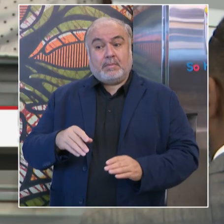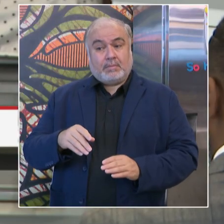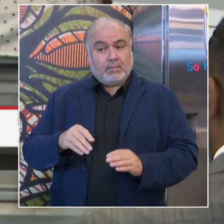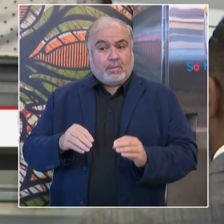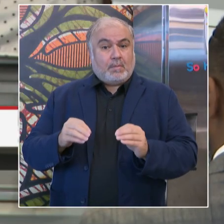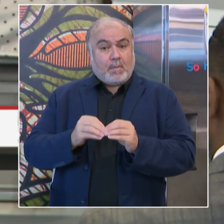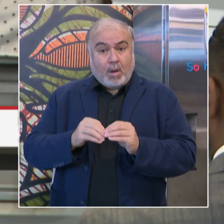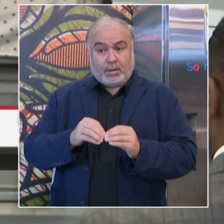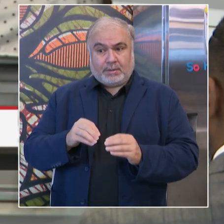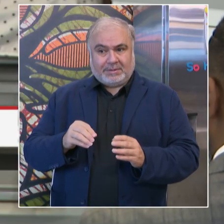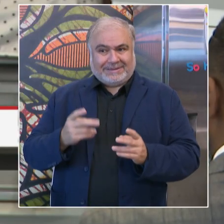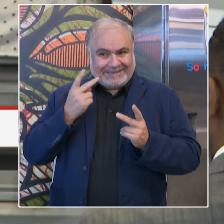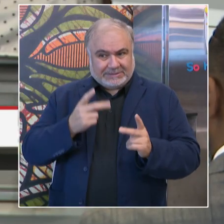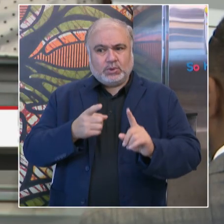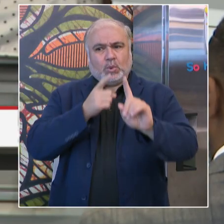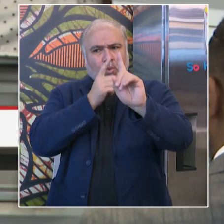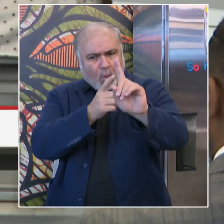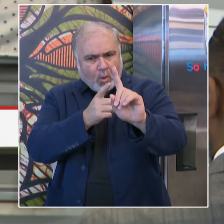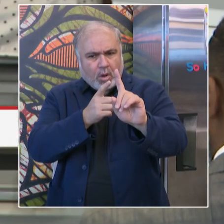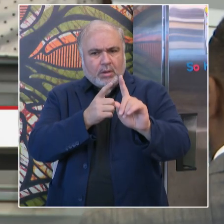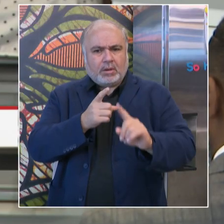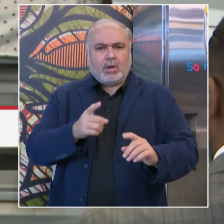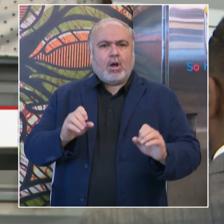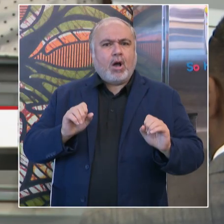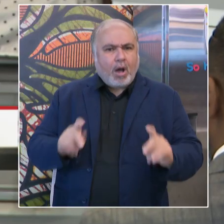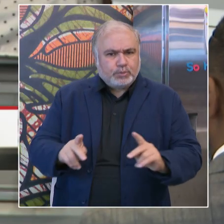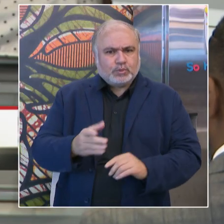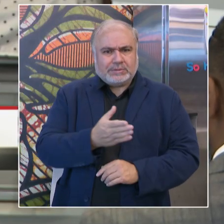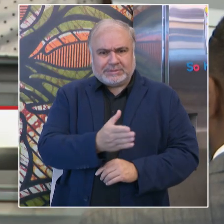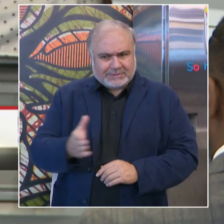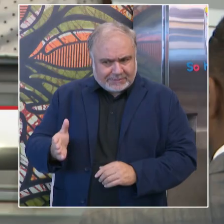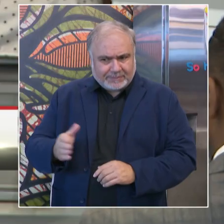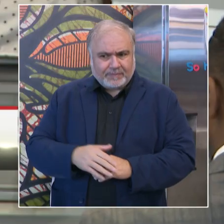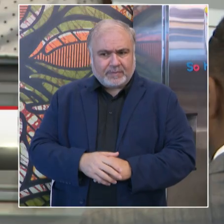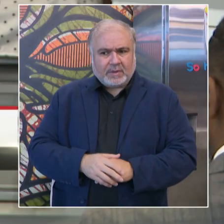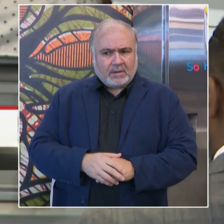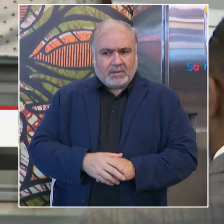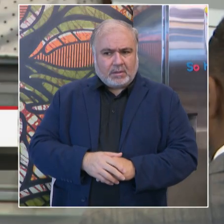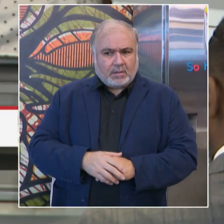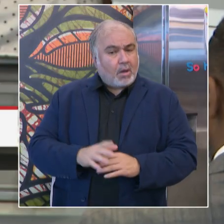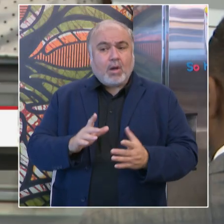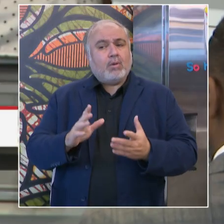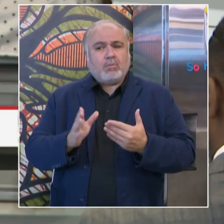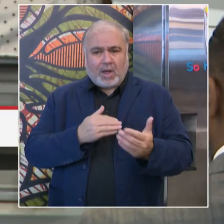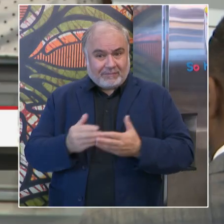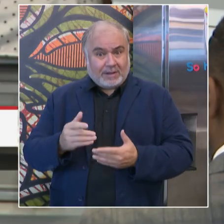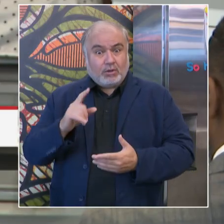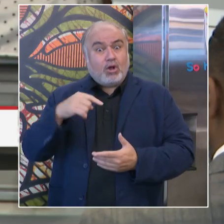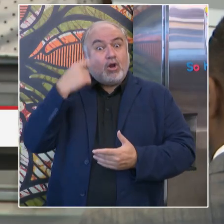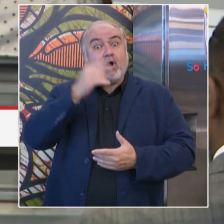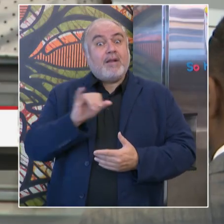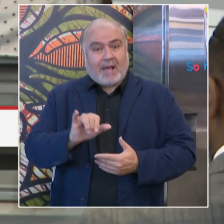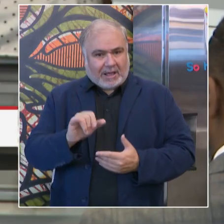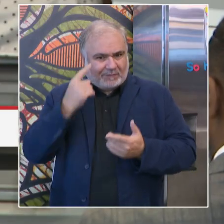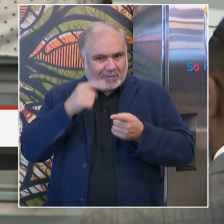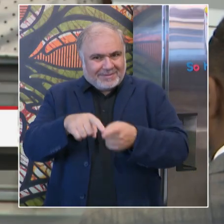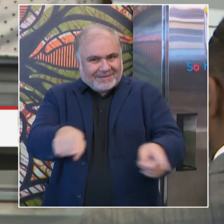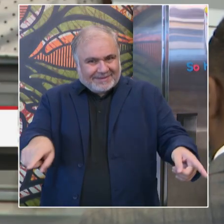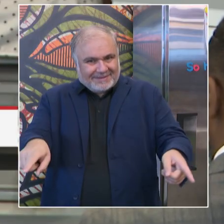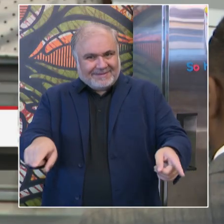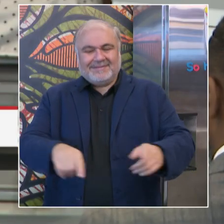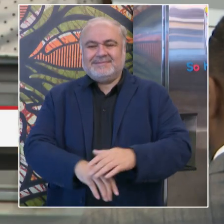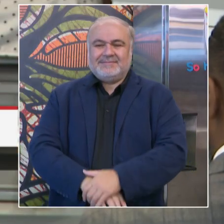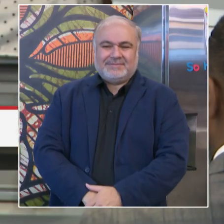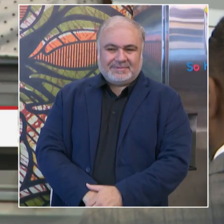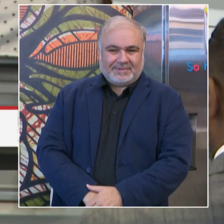on their own terms, however success looks for them. We clearly don't do this work alone. So this center, as I was telling Dr.